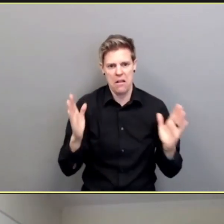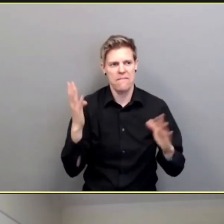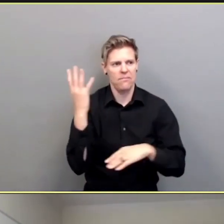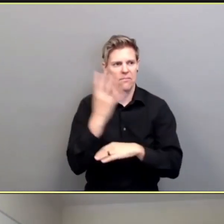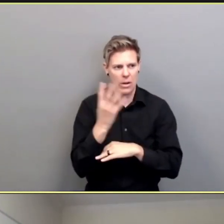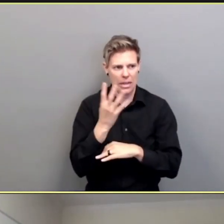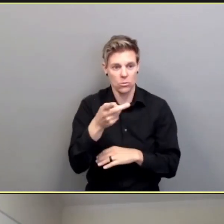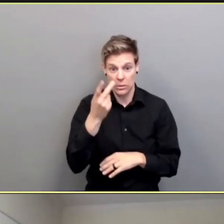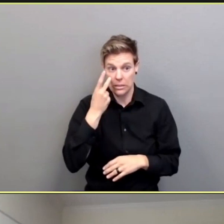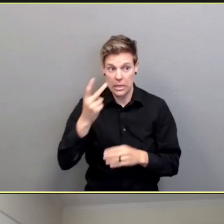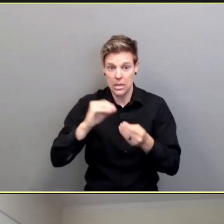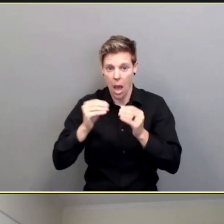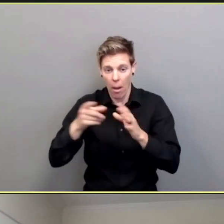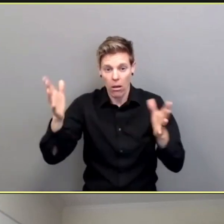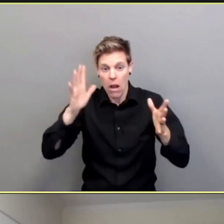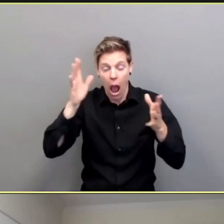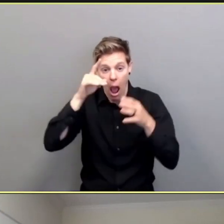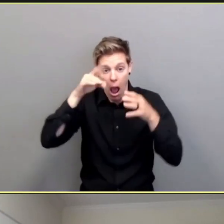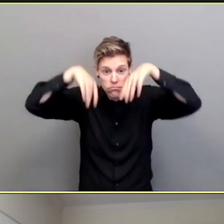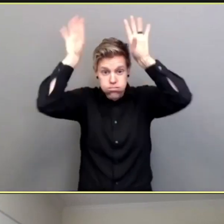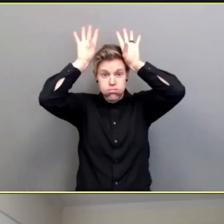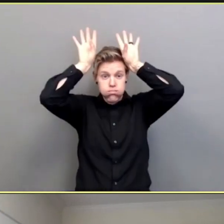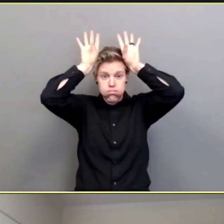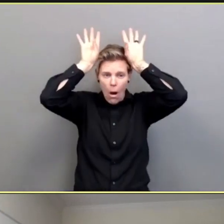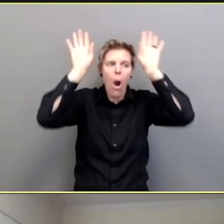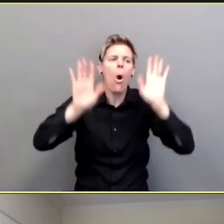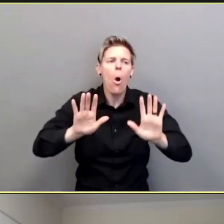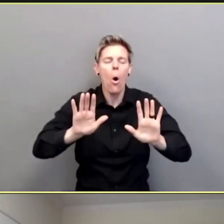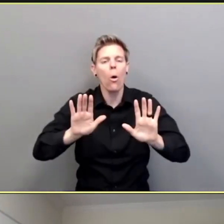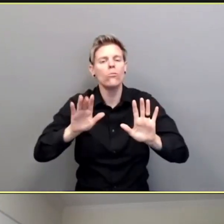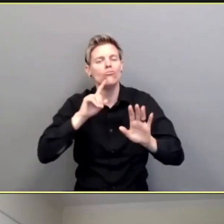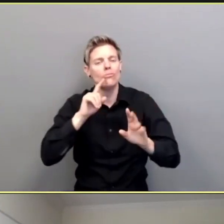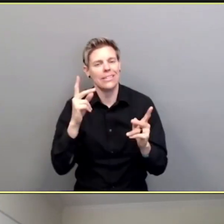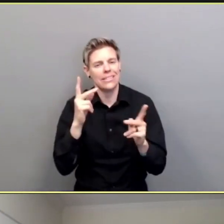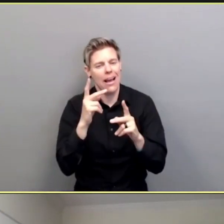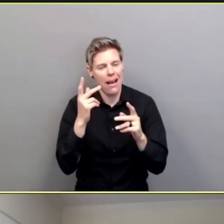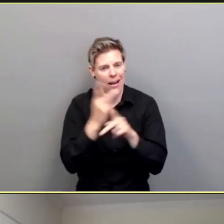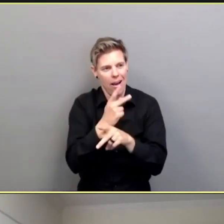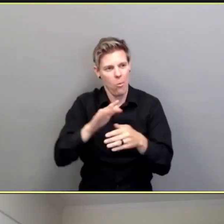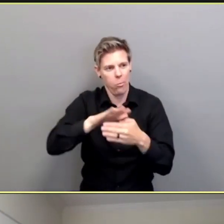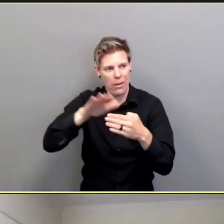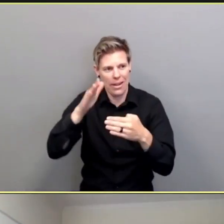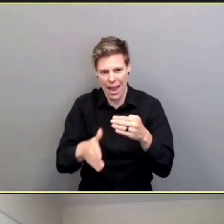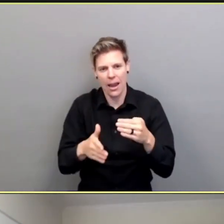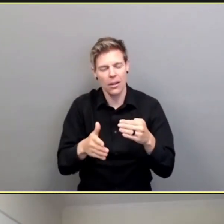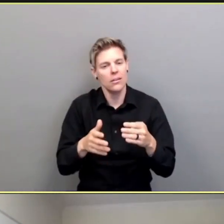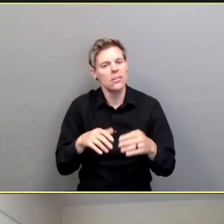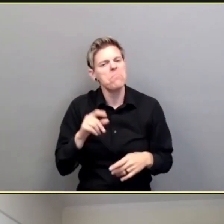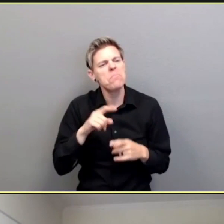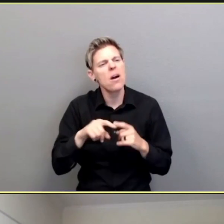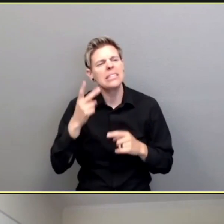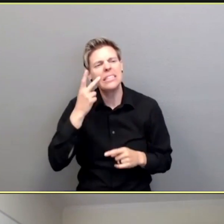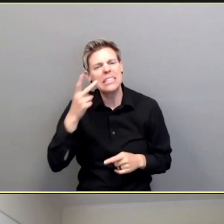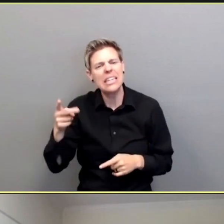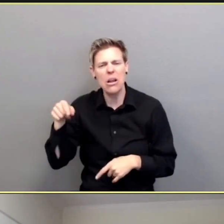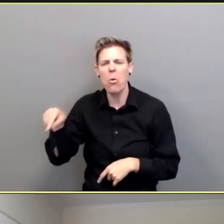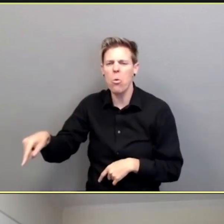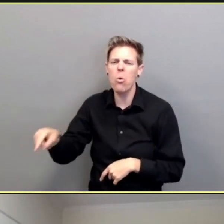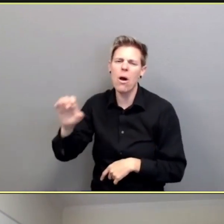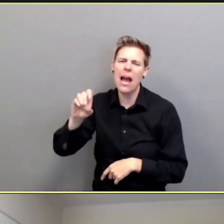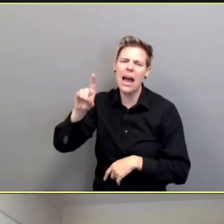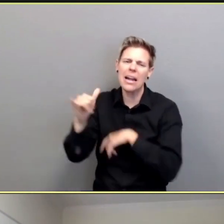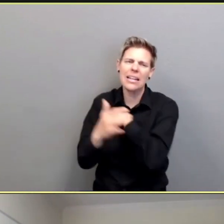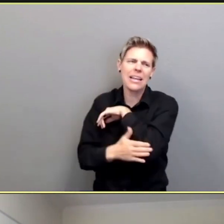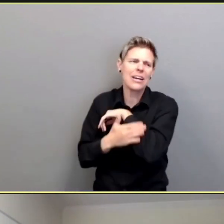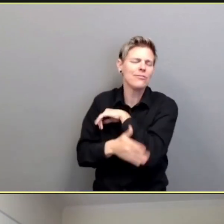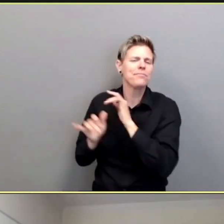but I haven't really seen a major change in the Eddy County cases per 100,000, which you